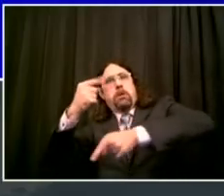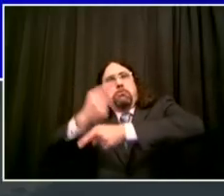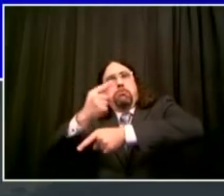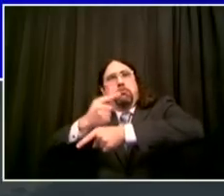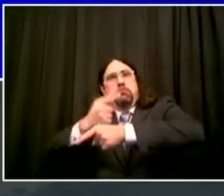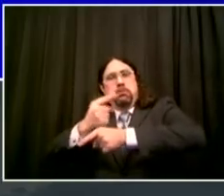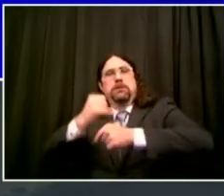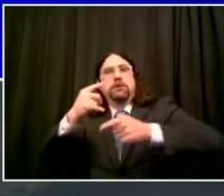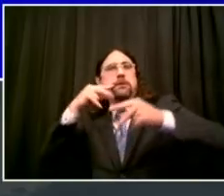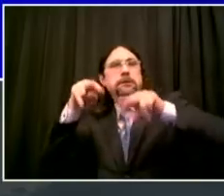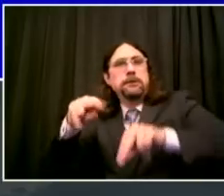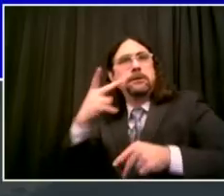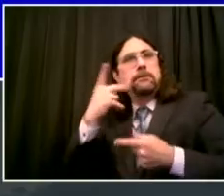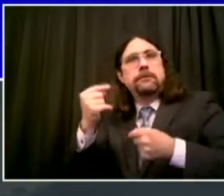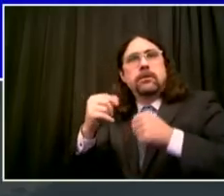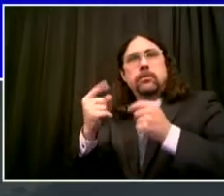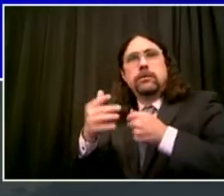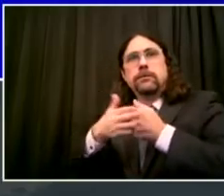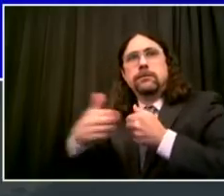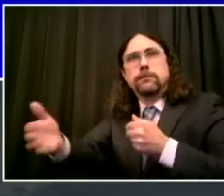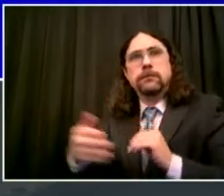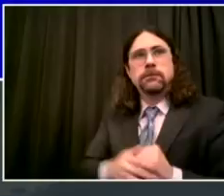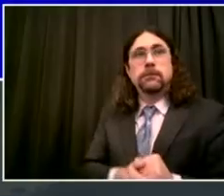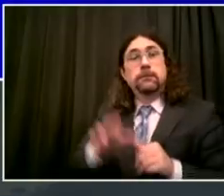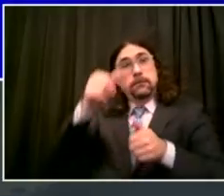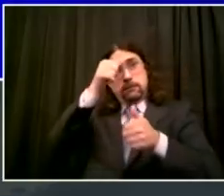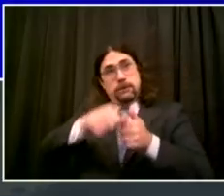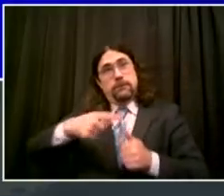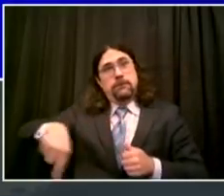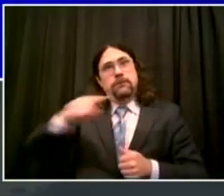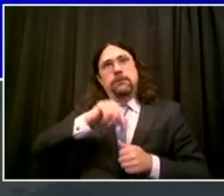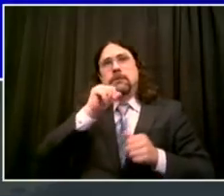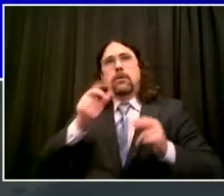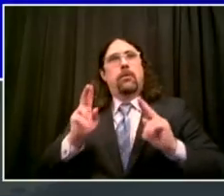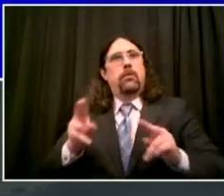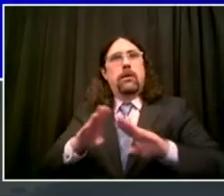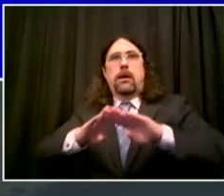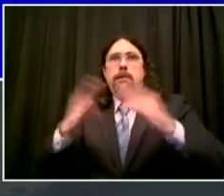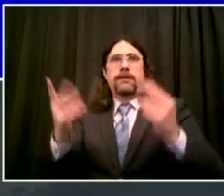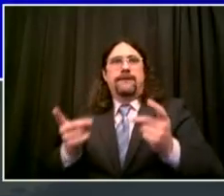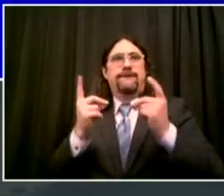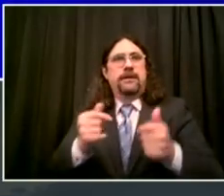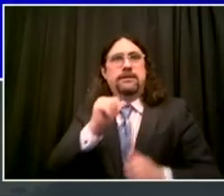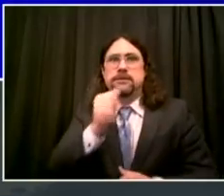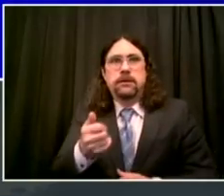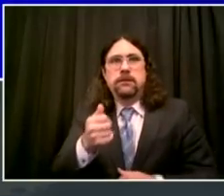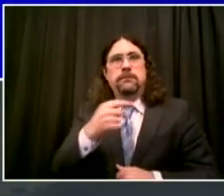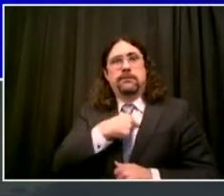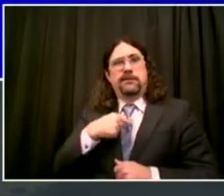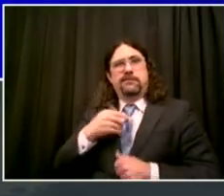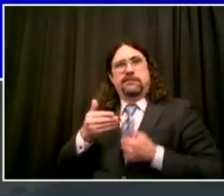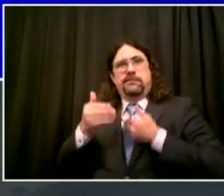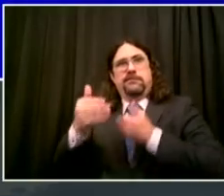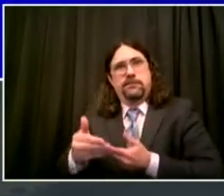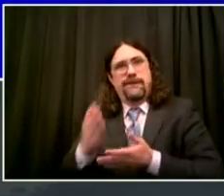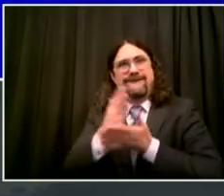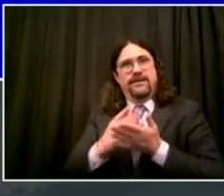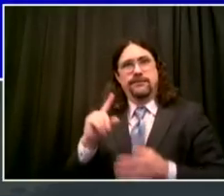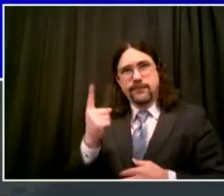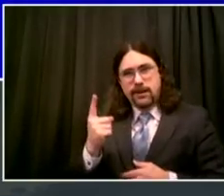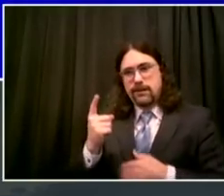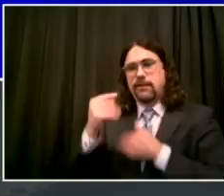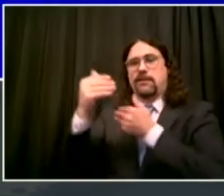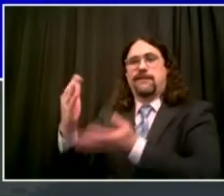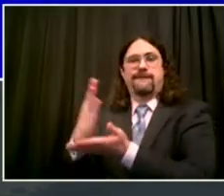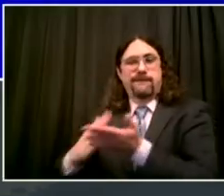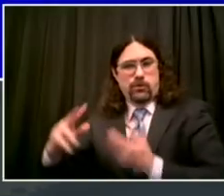state. Phase 1 is the first phase. We're getting ready. We're taking the steps to be ready for phase 1. We're getting